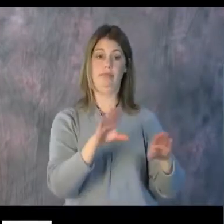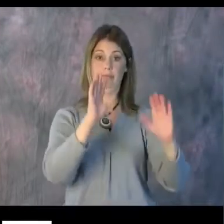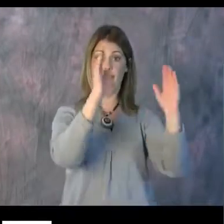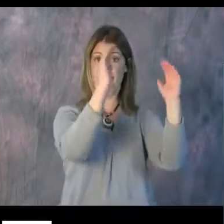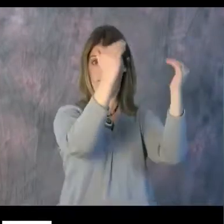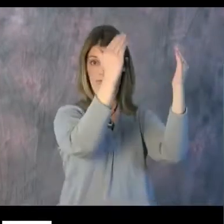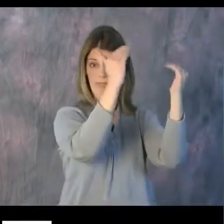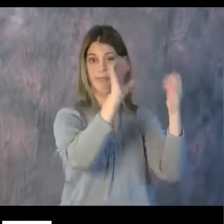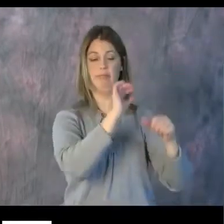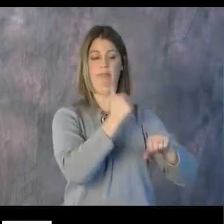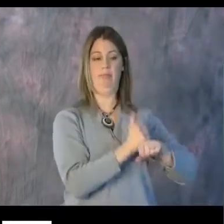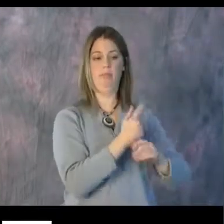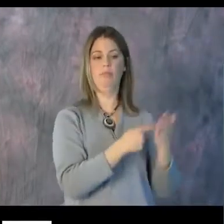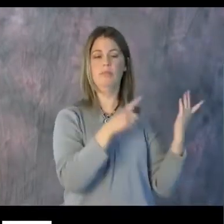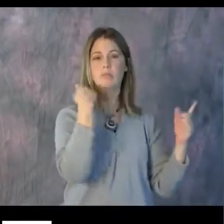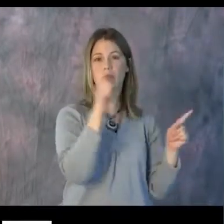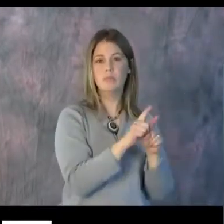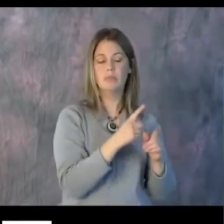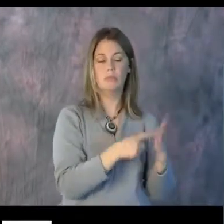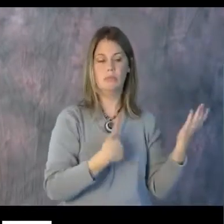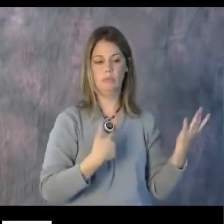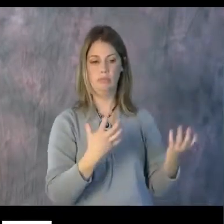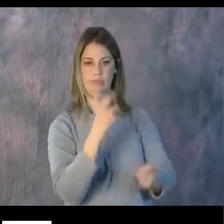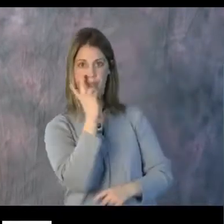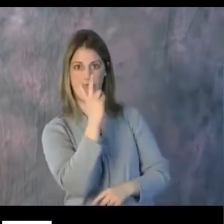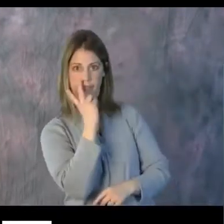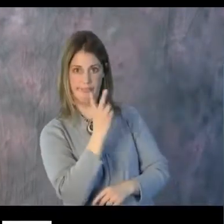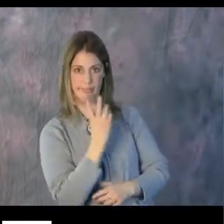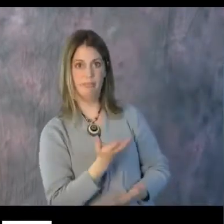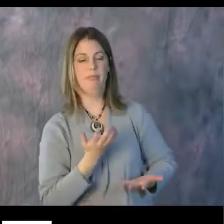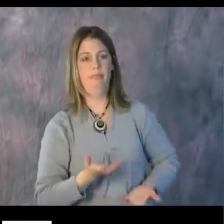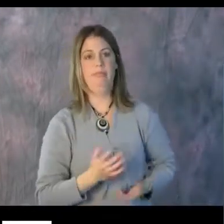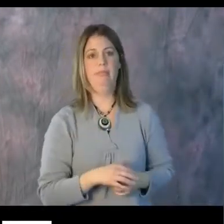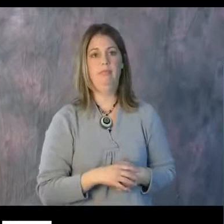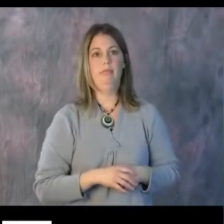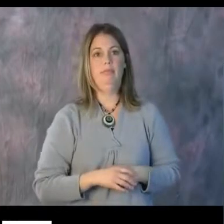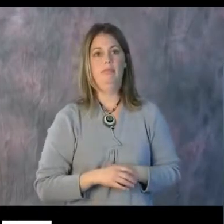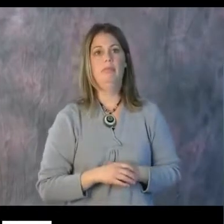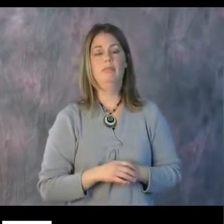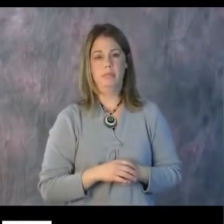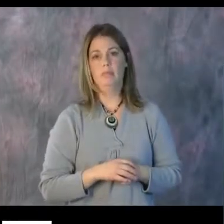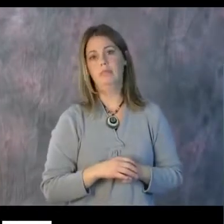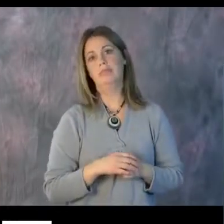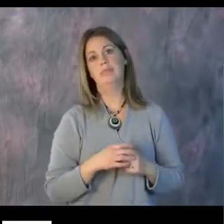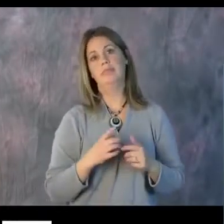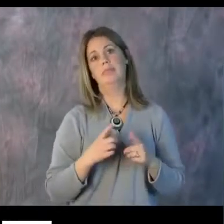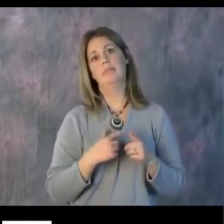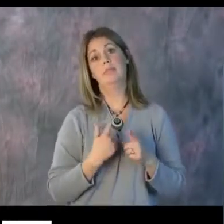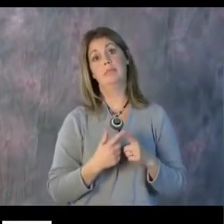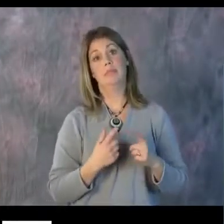Set it up ahead of time. Set up the expectations for what you want their behavior to look like.